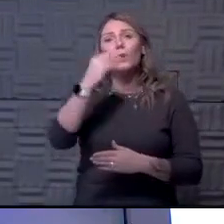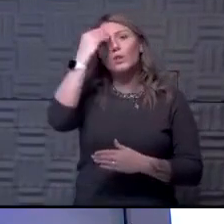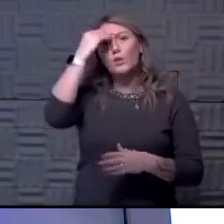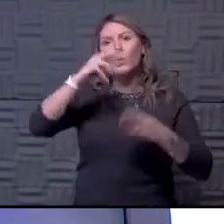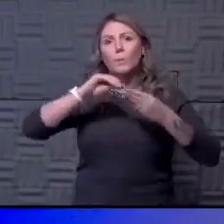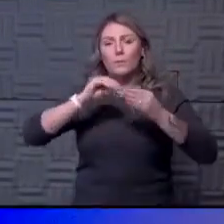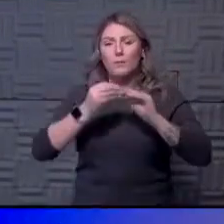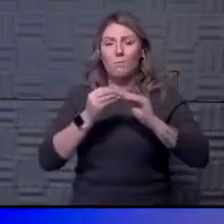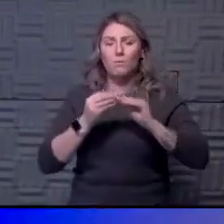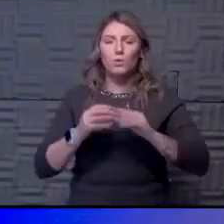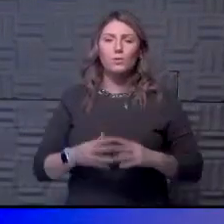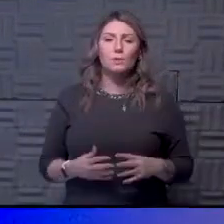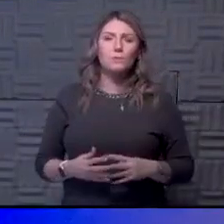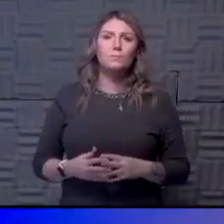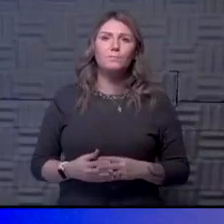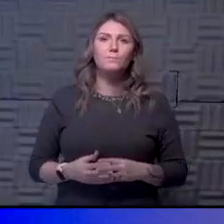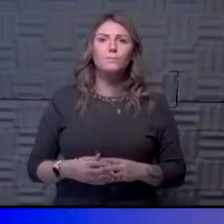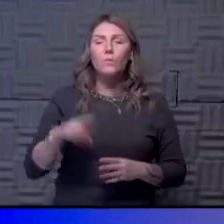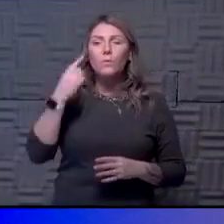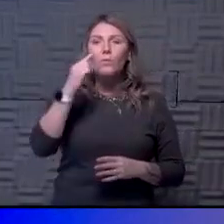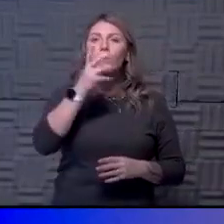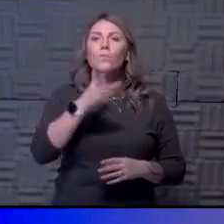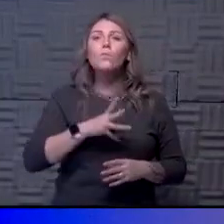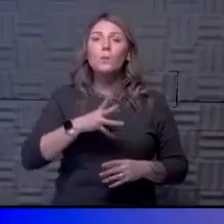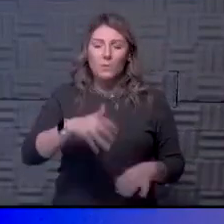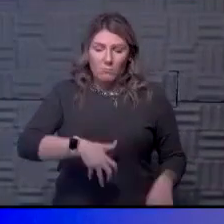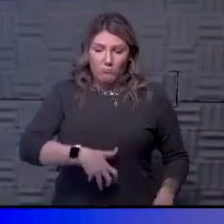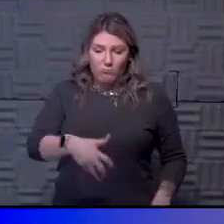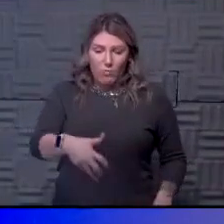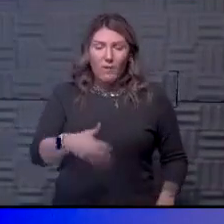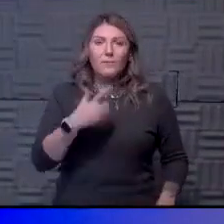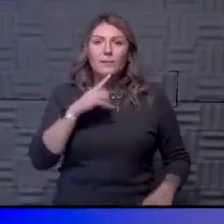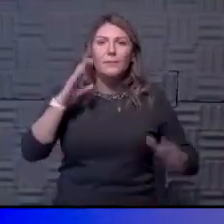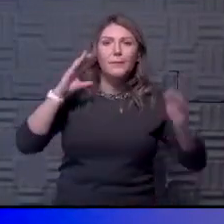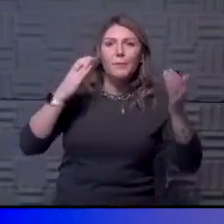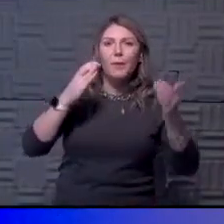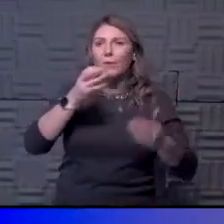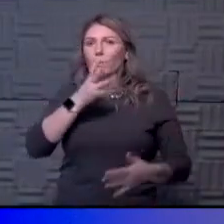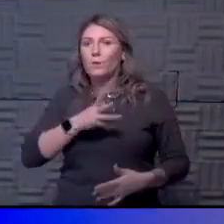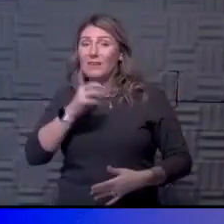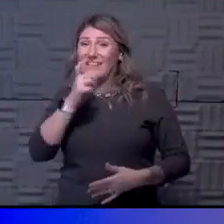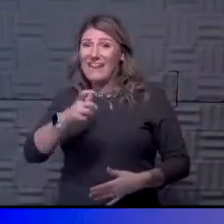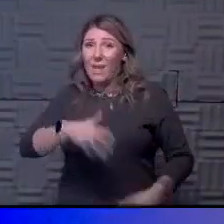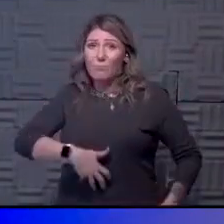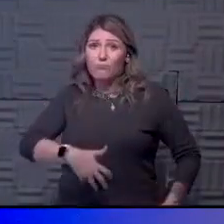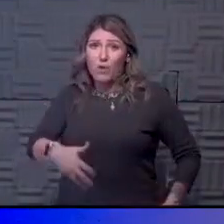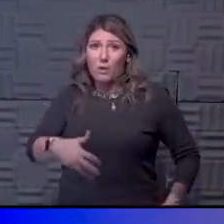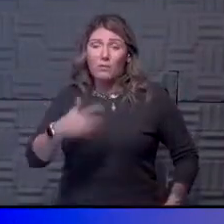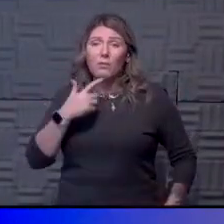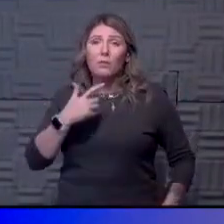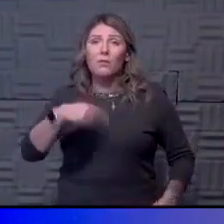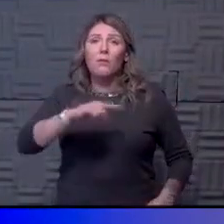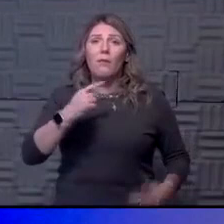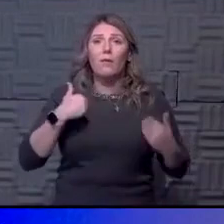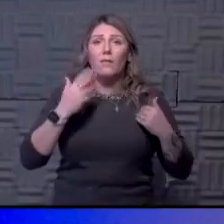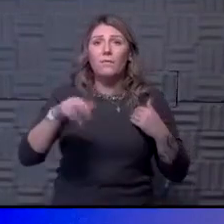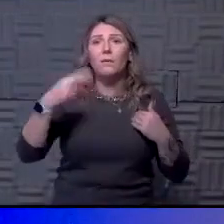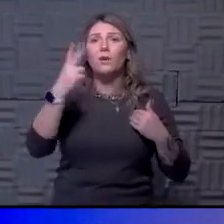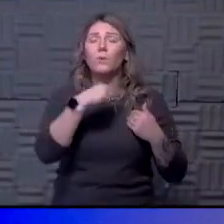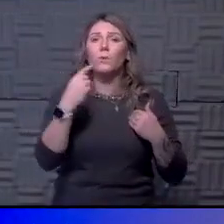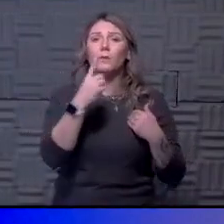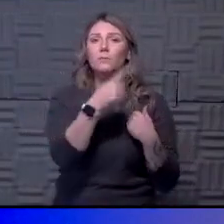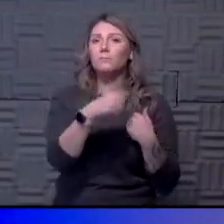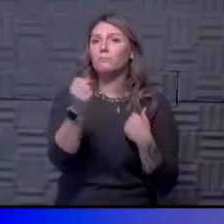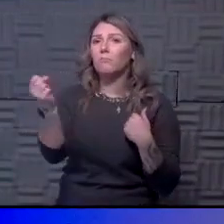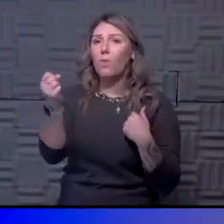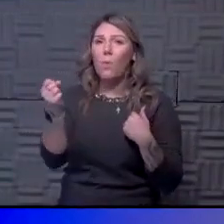numbers for women who are pregnant compared to women who are not pregnant, they do have a higher risk of going to the